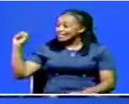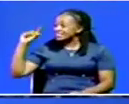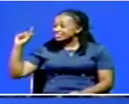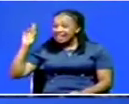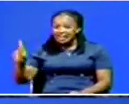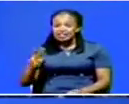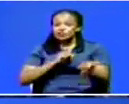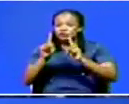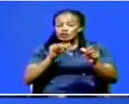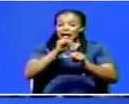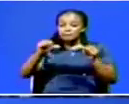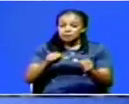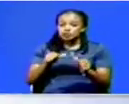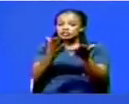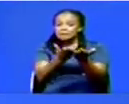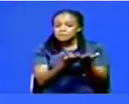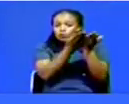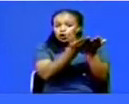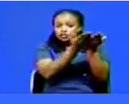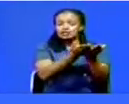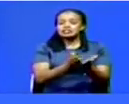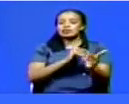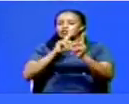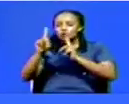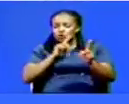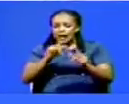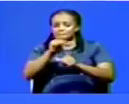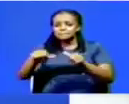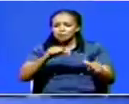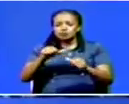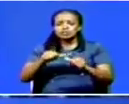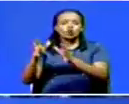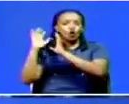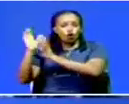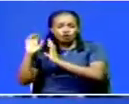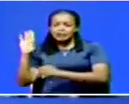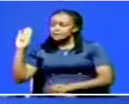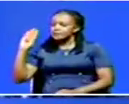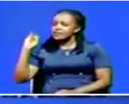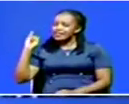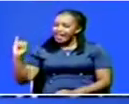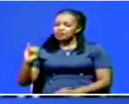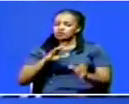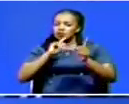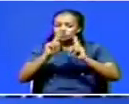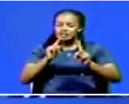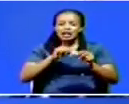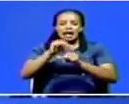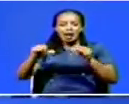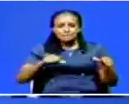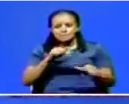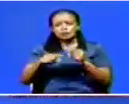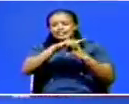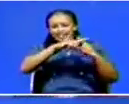itazungumzia masuala ya bandari. BBI ya Pwani itazungumzia korosho. BBI itazungumzia coconut. BBI ya Pwani itazungumzia